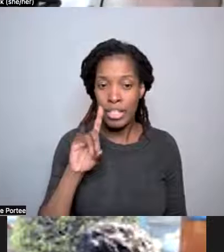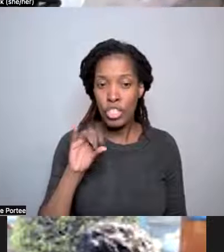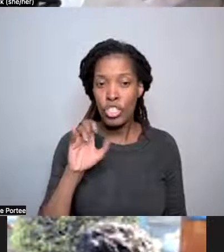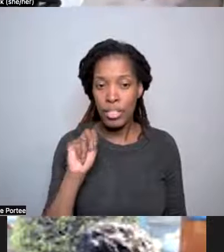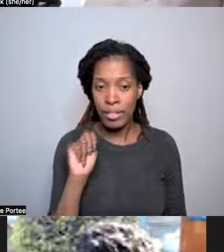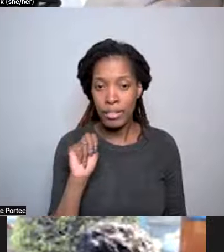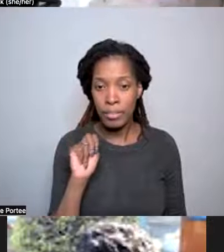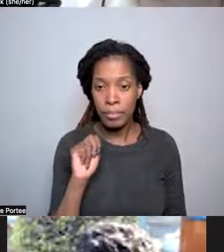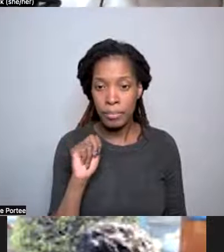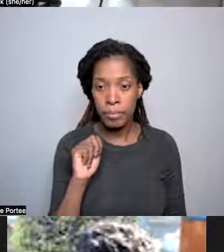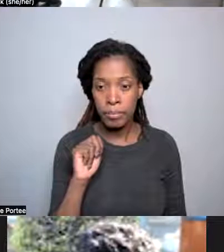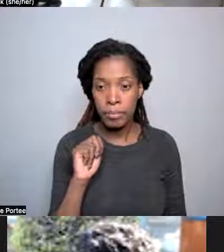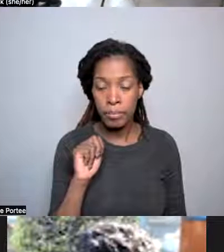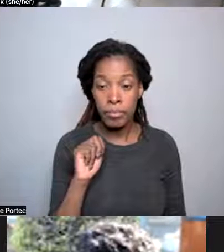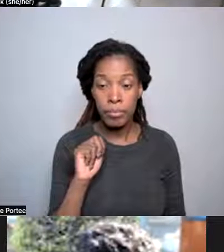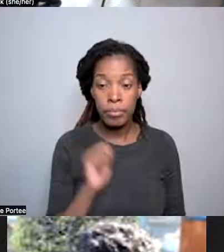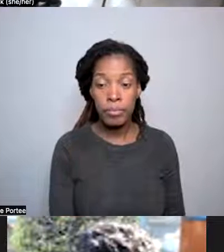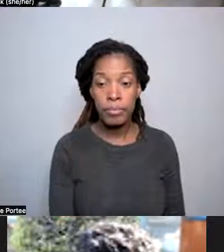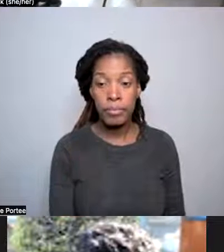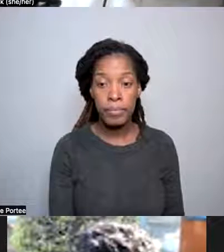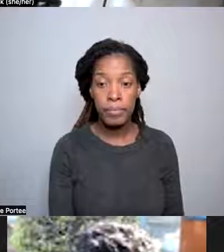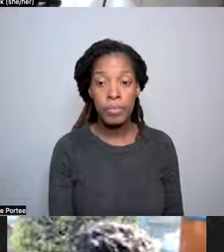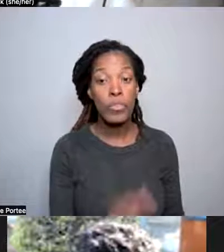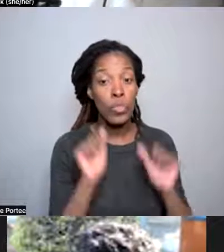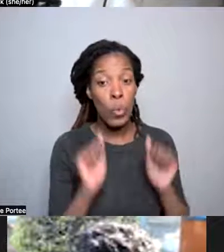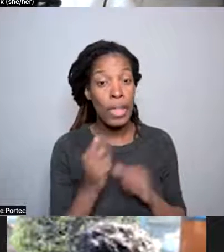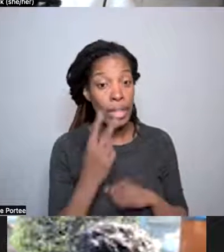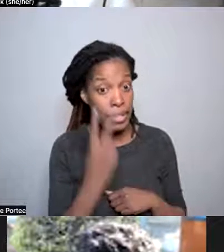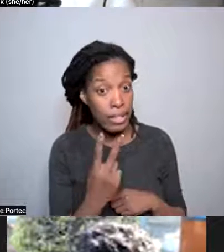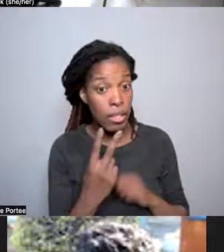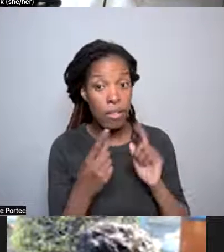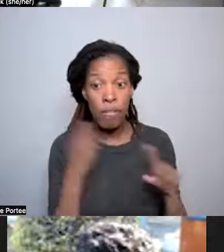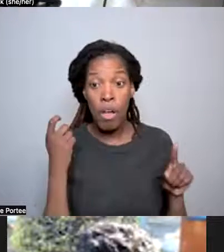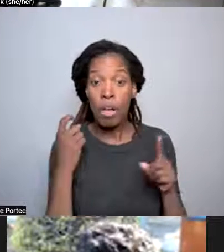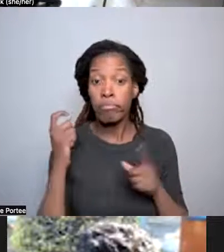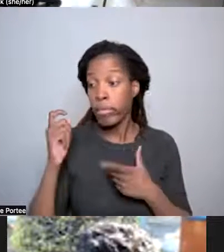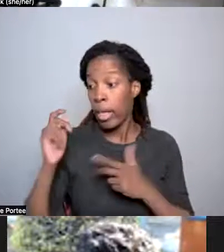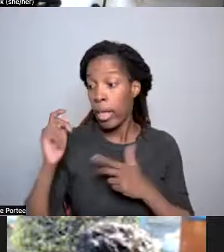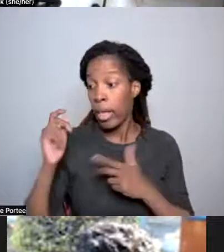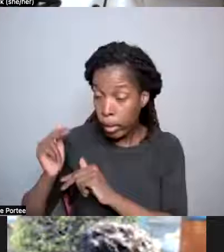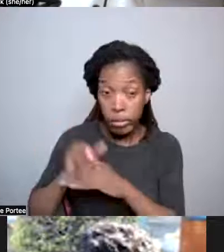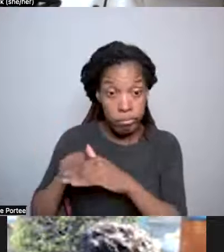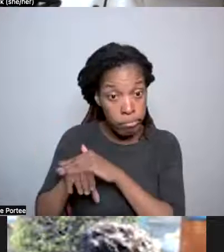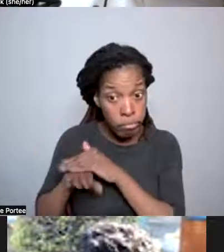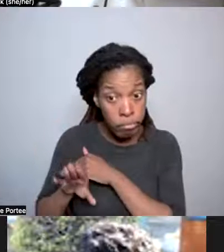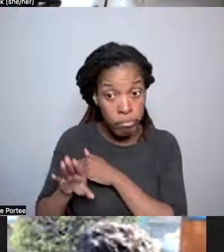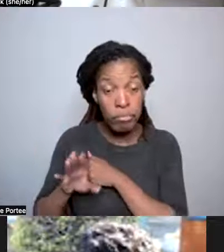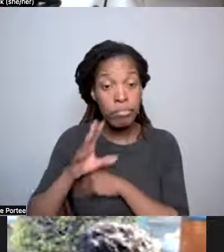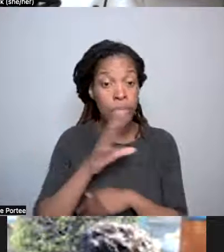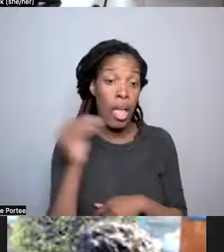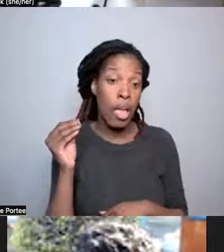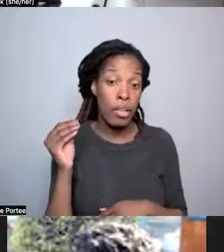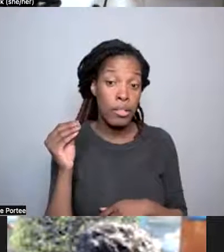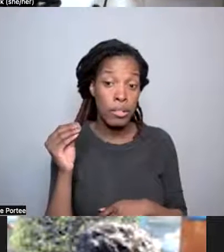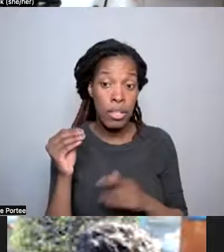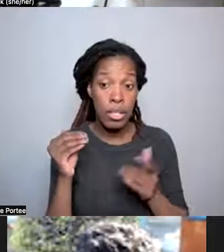by some movement building, and also sometimes